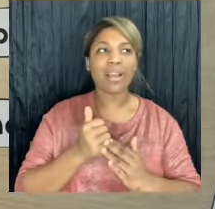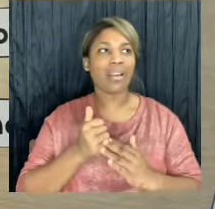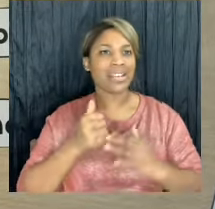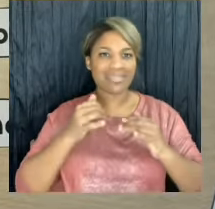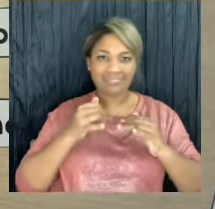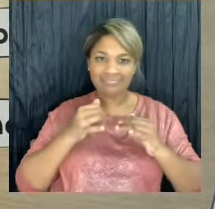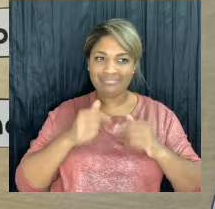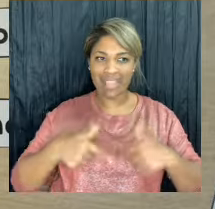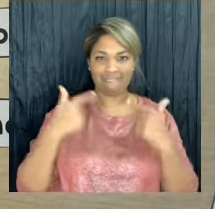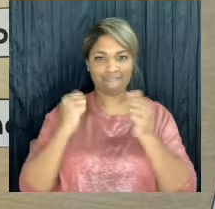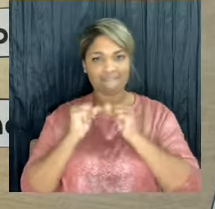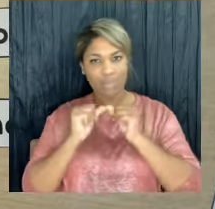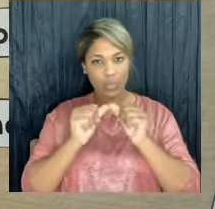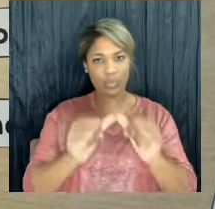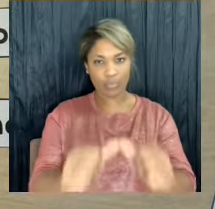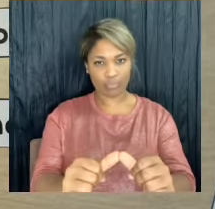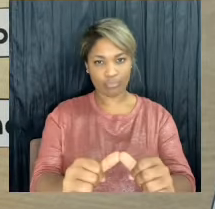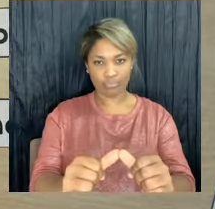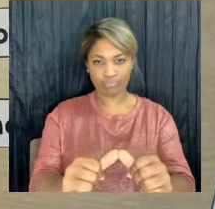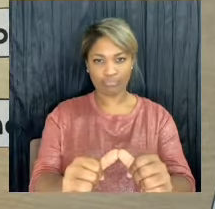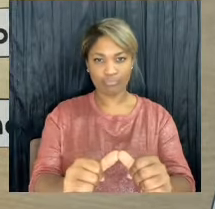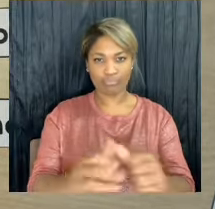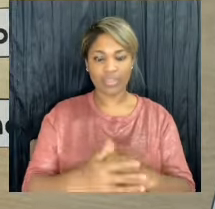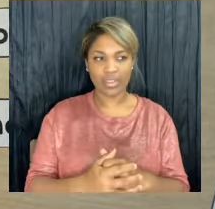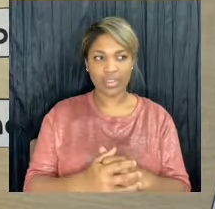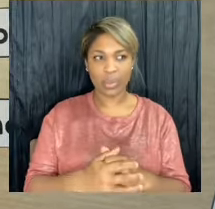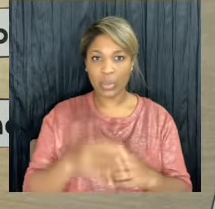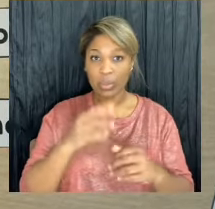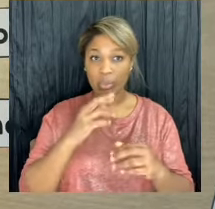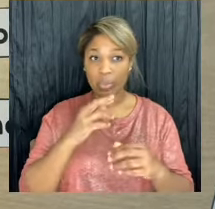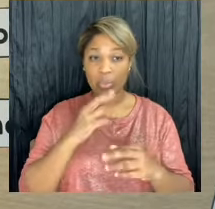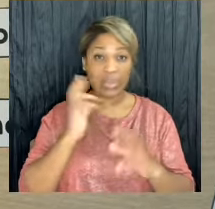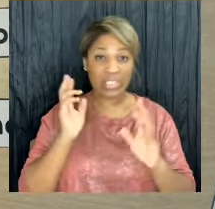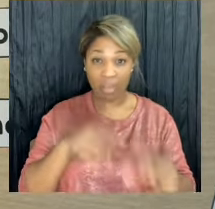alive. So they can respond